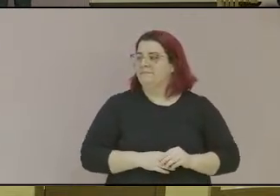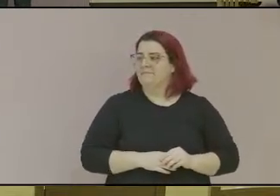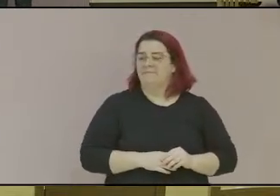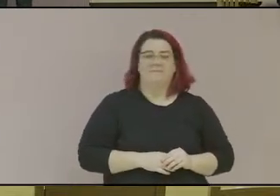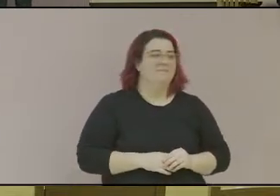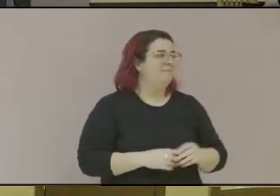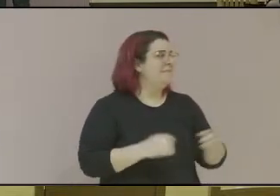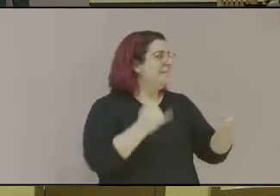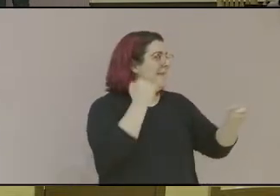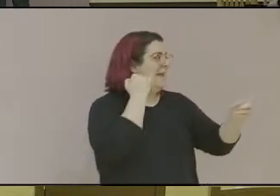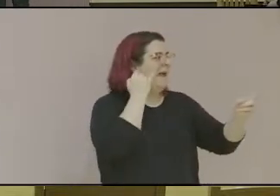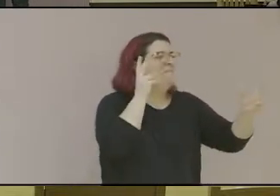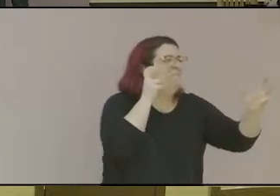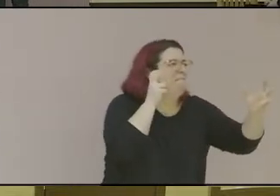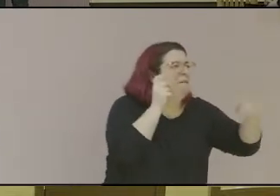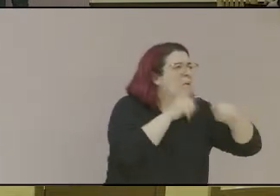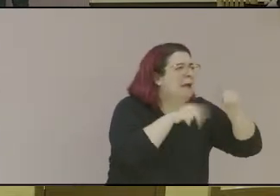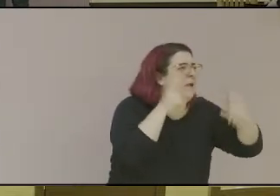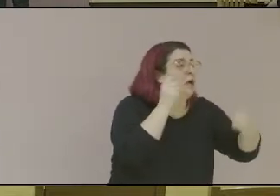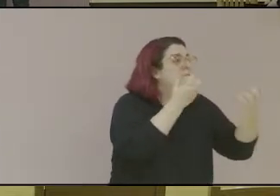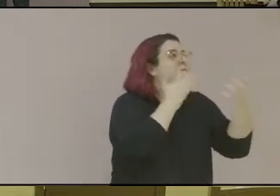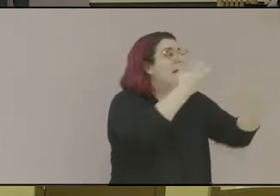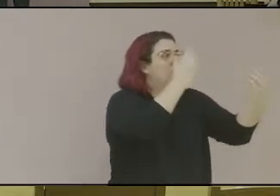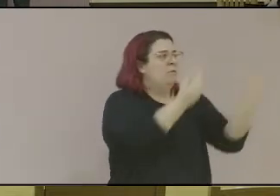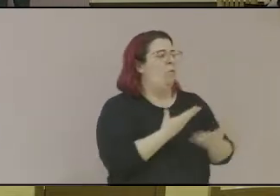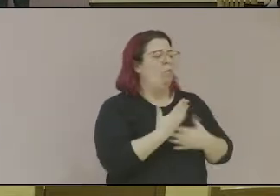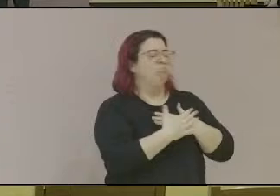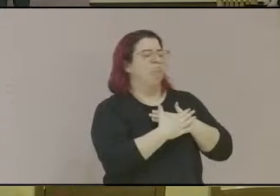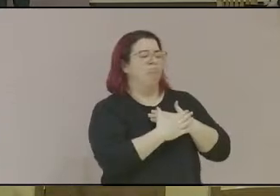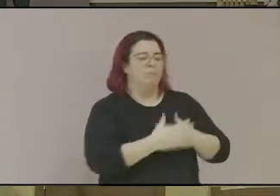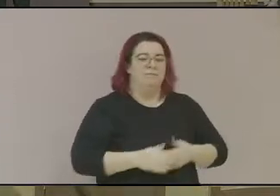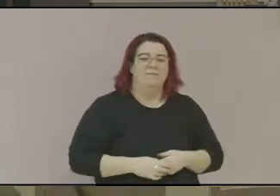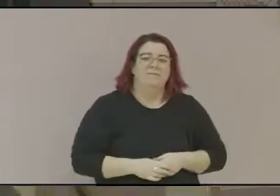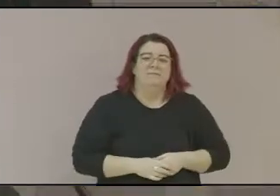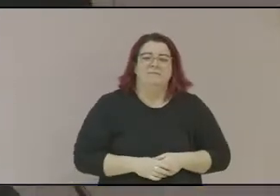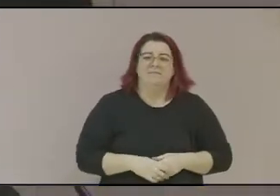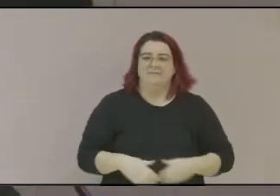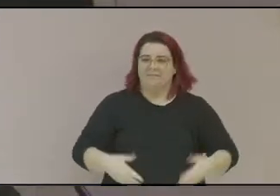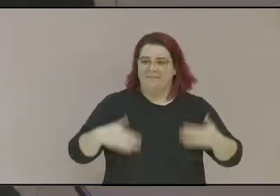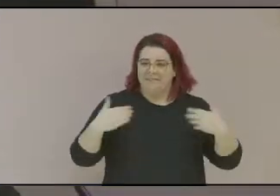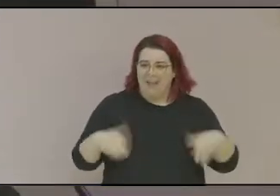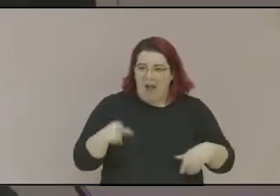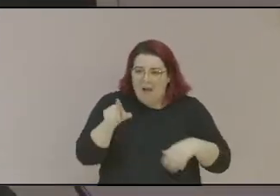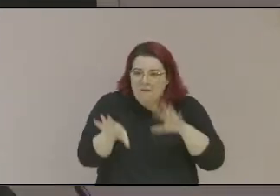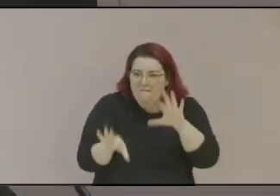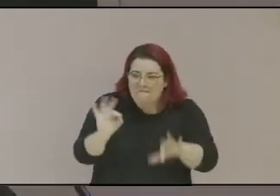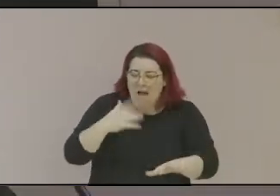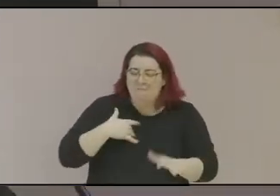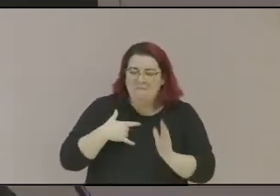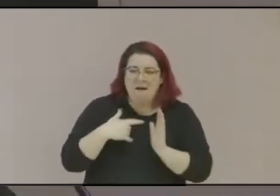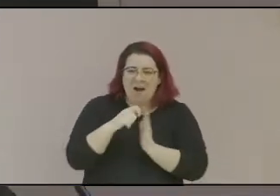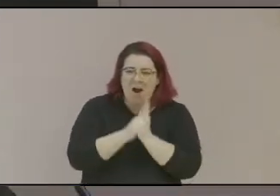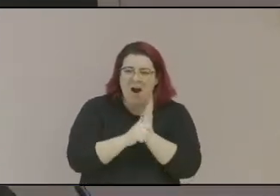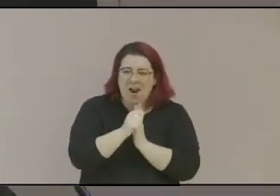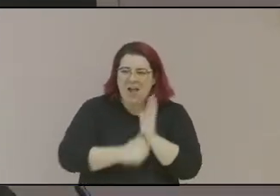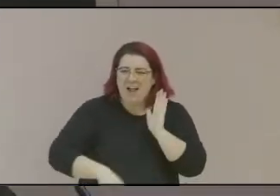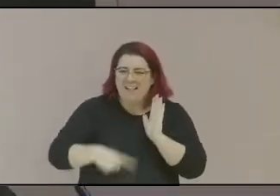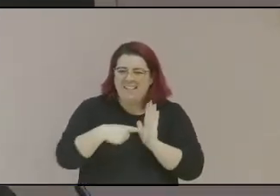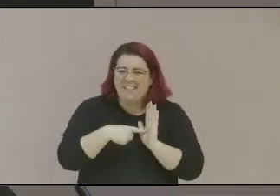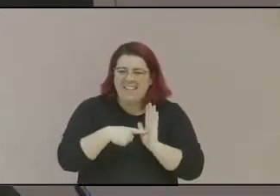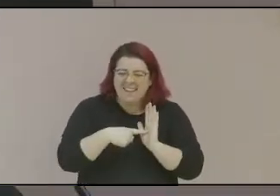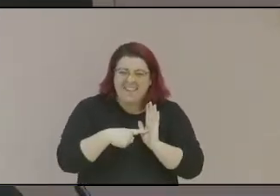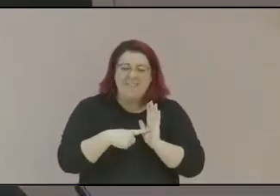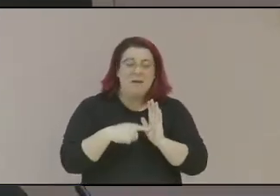if it gets too high or too low. I'm so glad you found that article I wrote on auditory Rorschachs. That I would